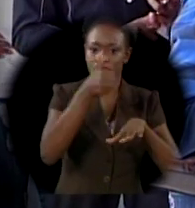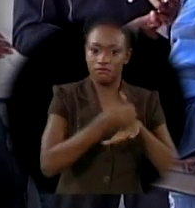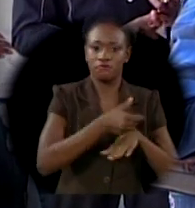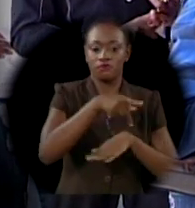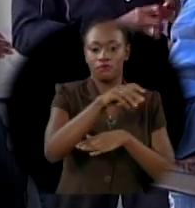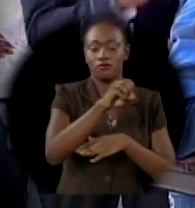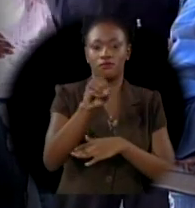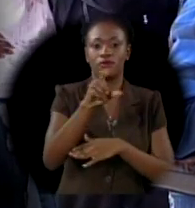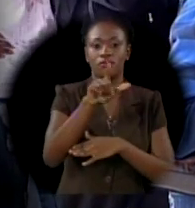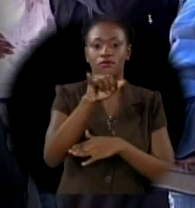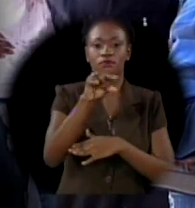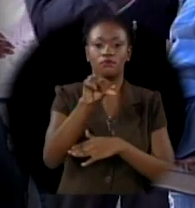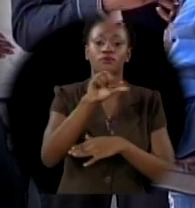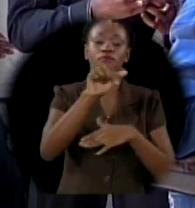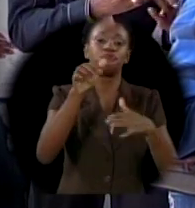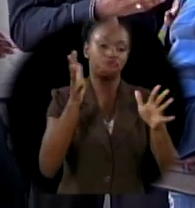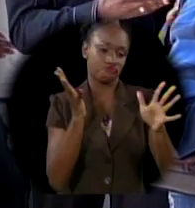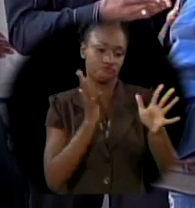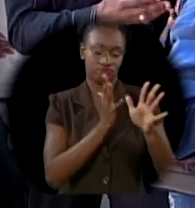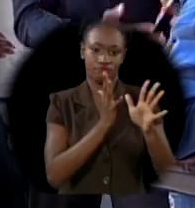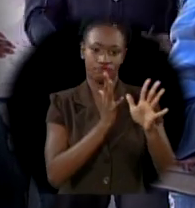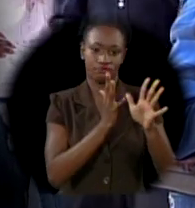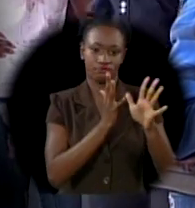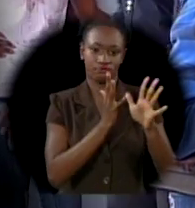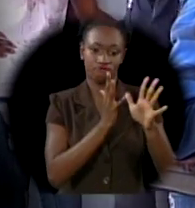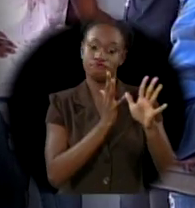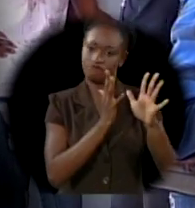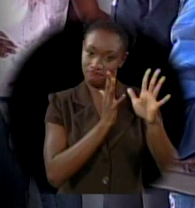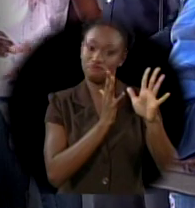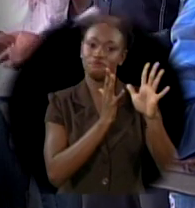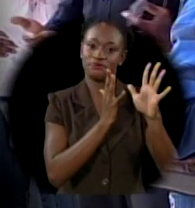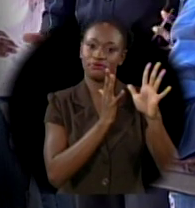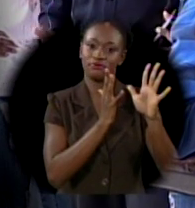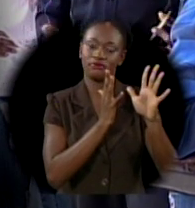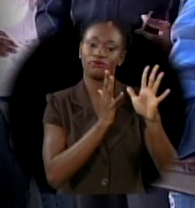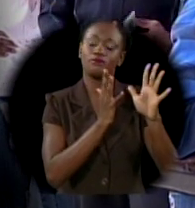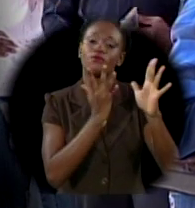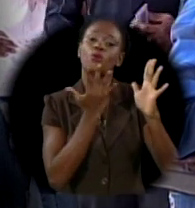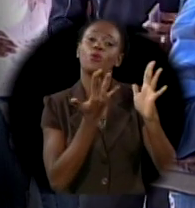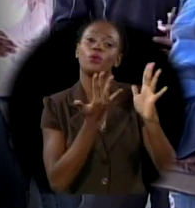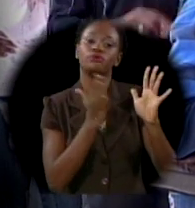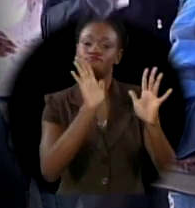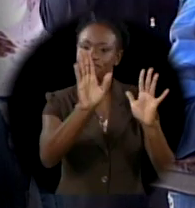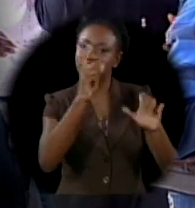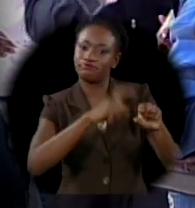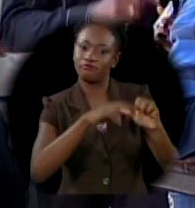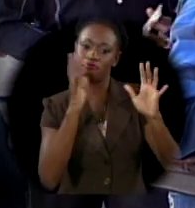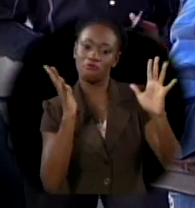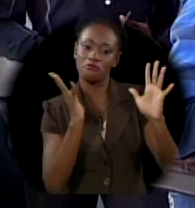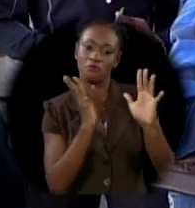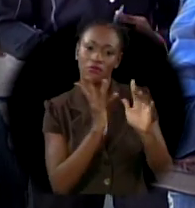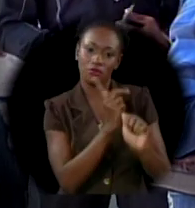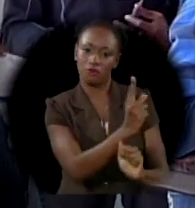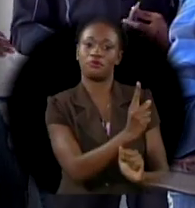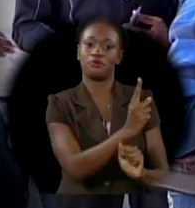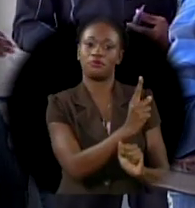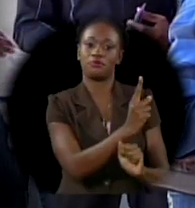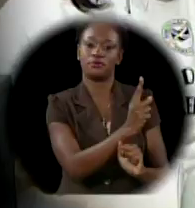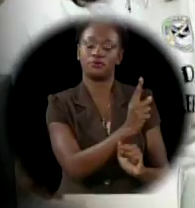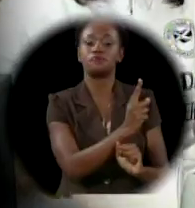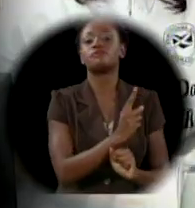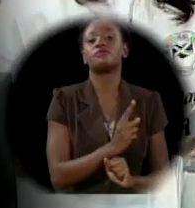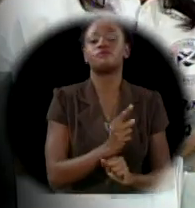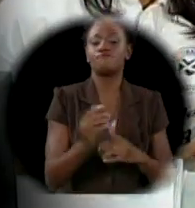designated polling station and join the line like I have done and wait until it's your turn at the voting